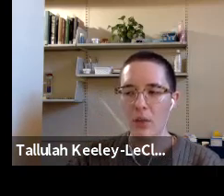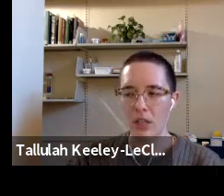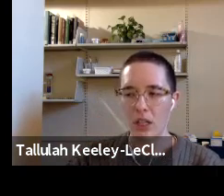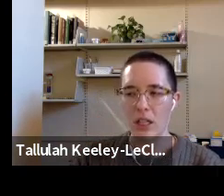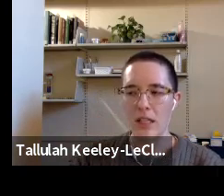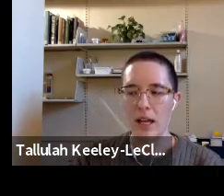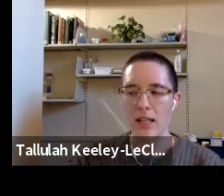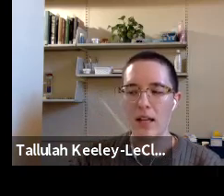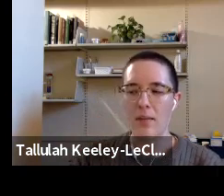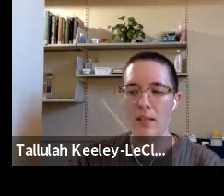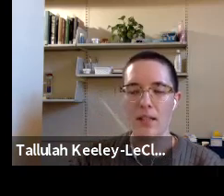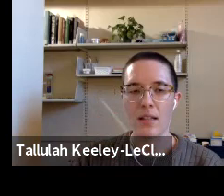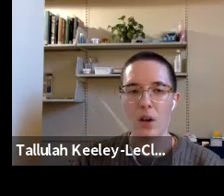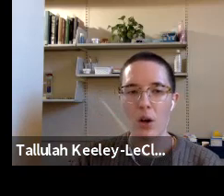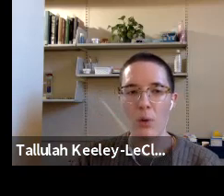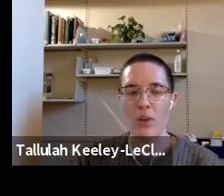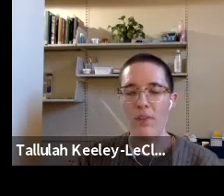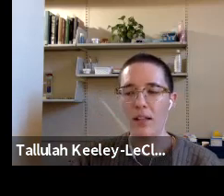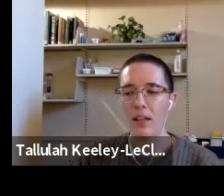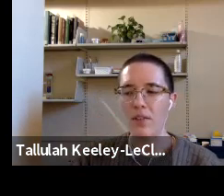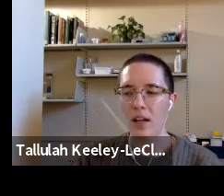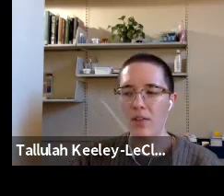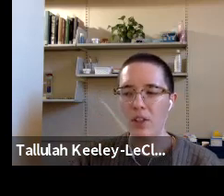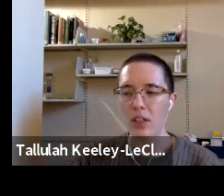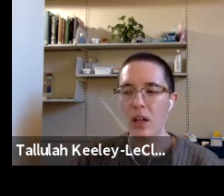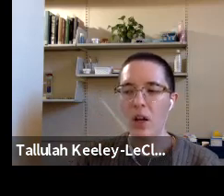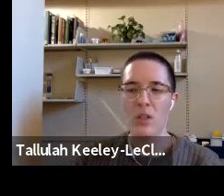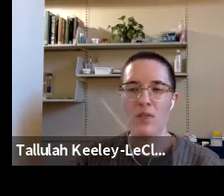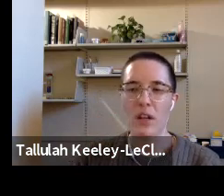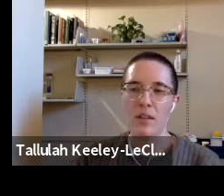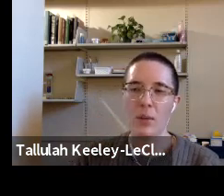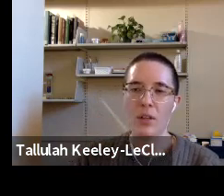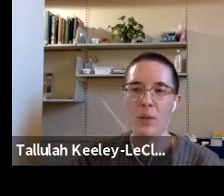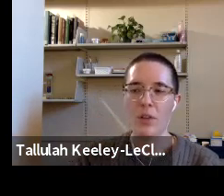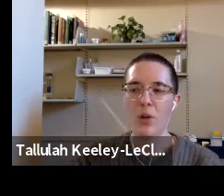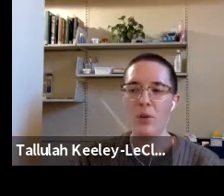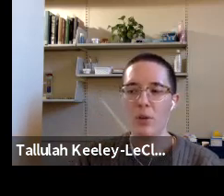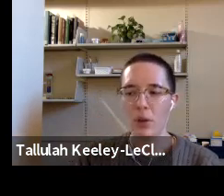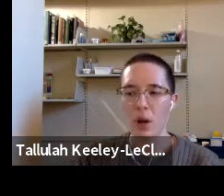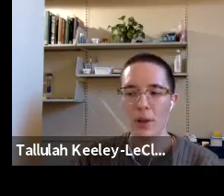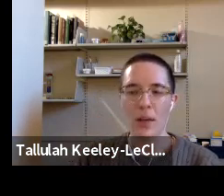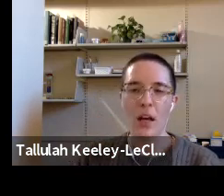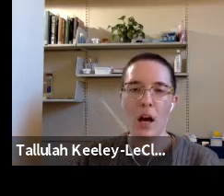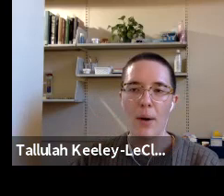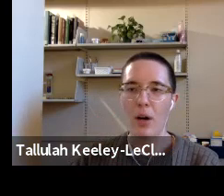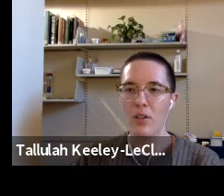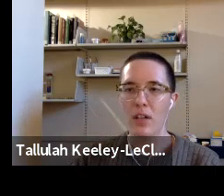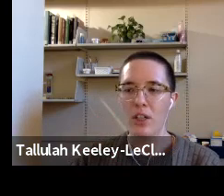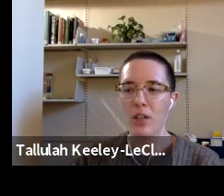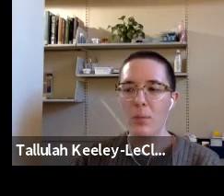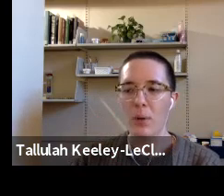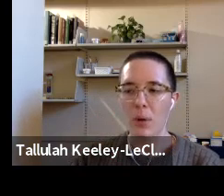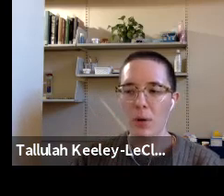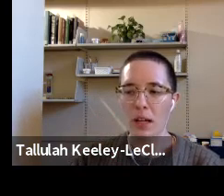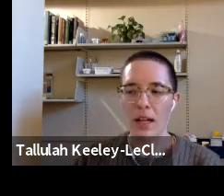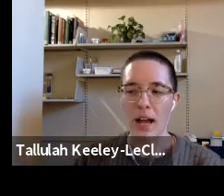government, religion, science, and business all more effective and efficient, which is very similar to Pinchot's earlier argument about